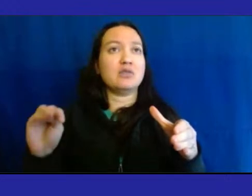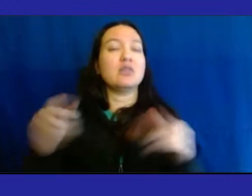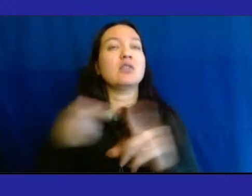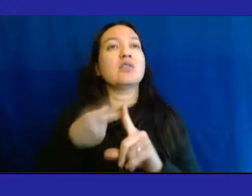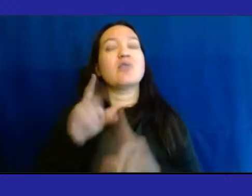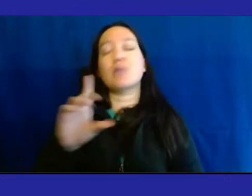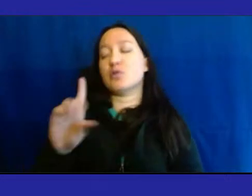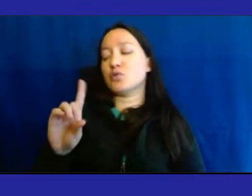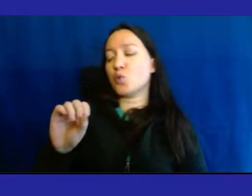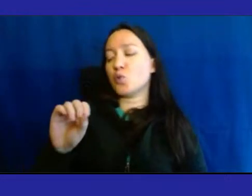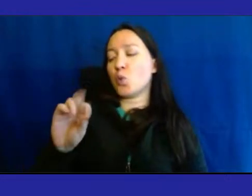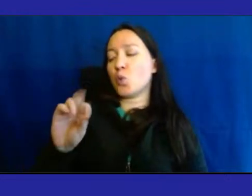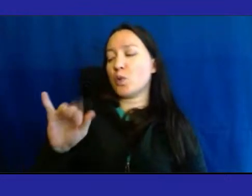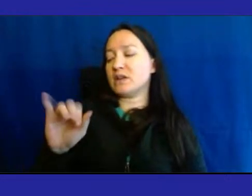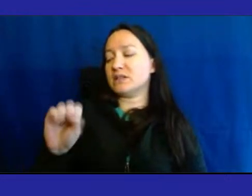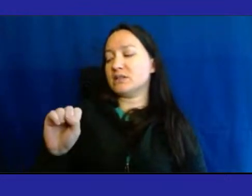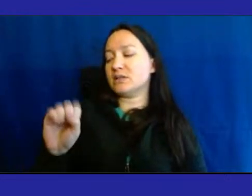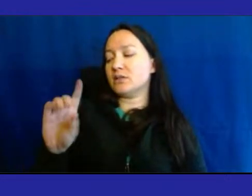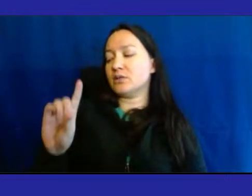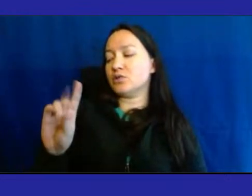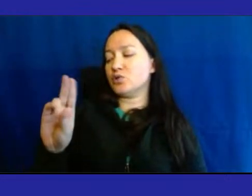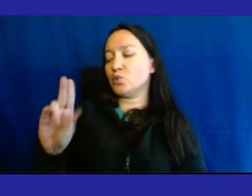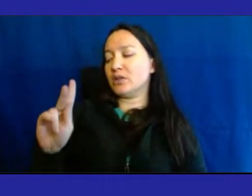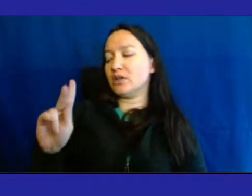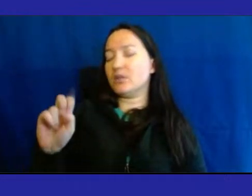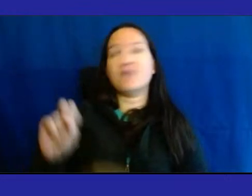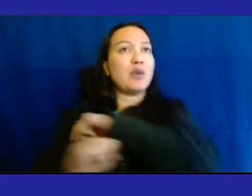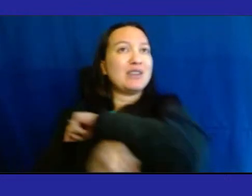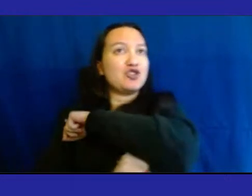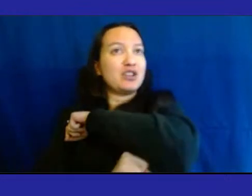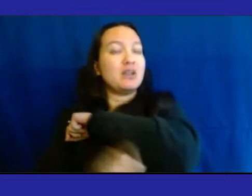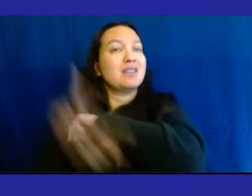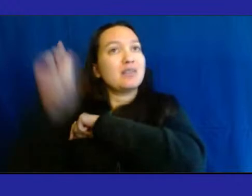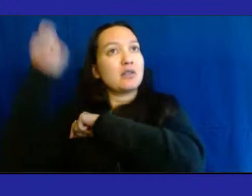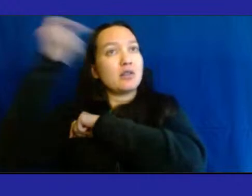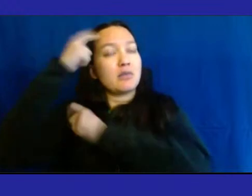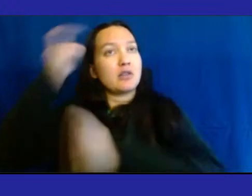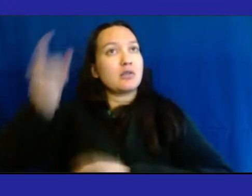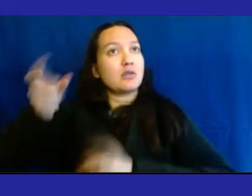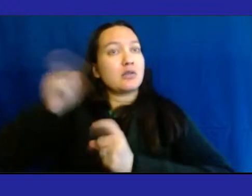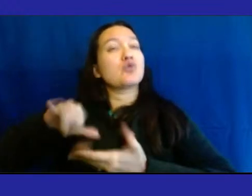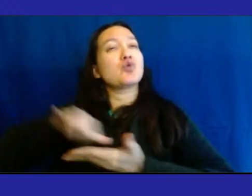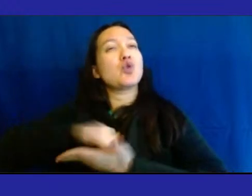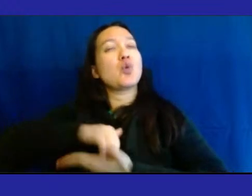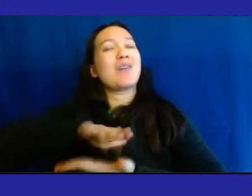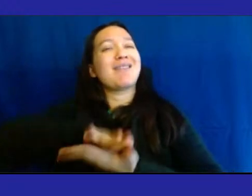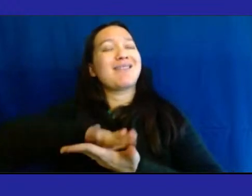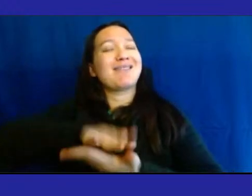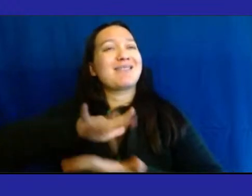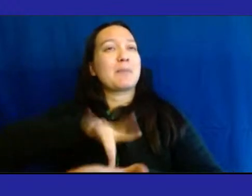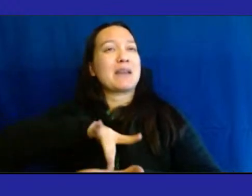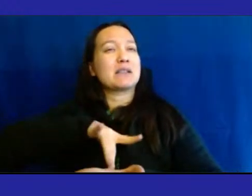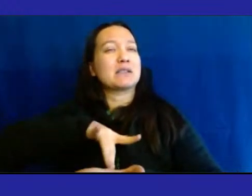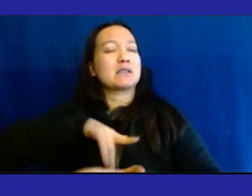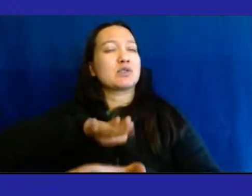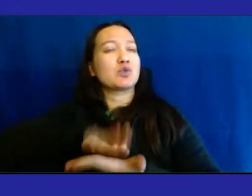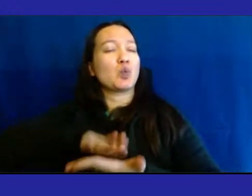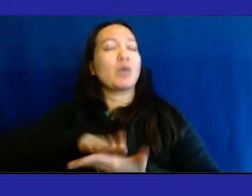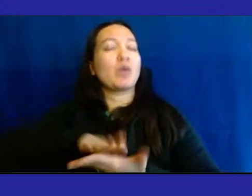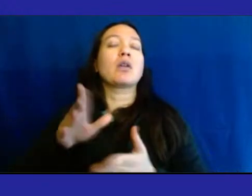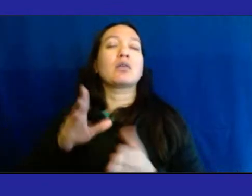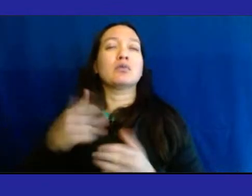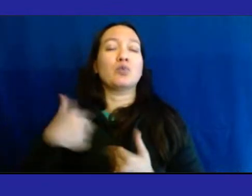Foundation. And as part of that grant, the New York Academy of Medicine has been enlisted to help